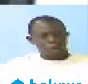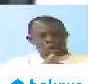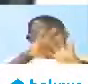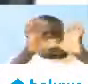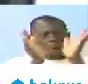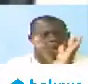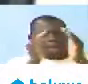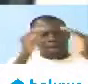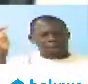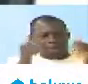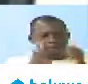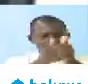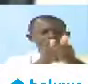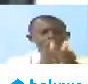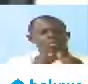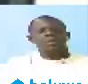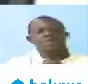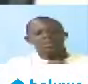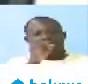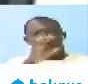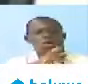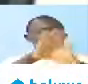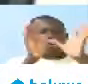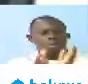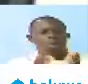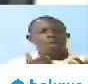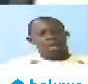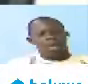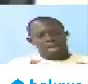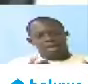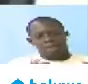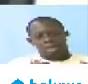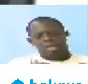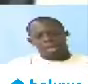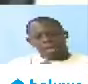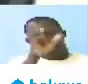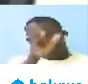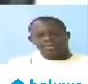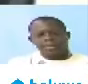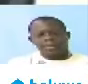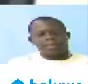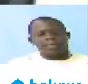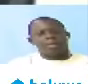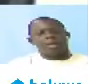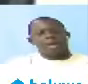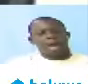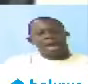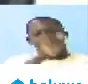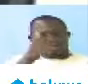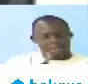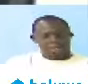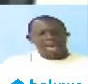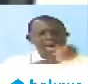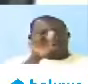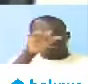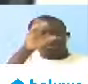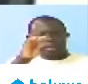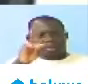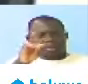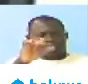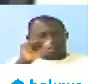We are all Mandinka indigents. And myself